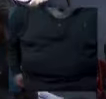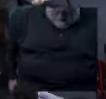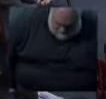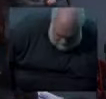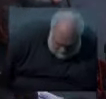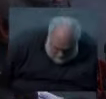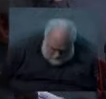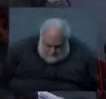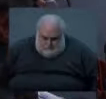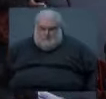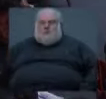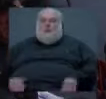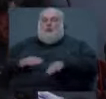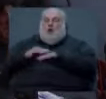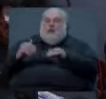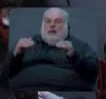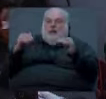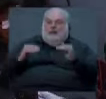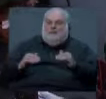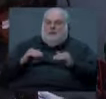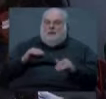Mr. Muse.